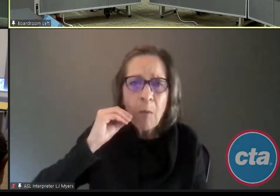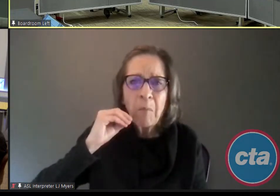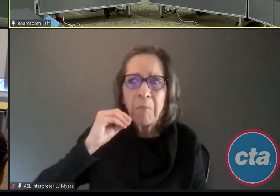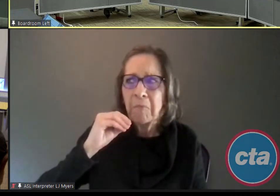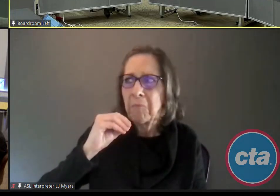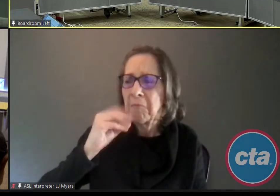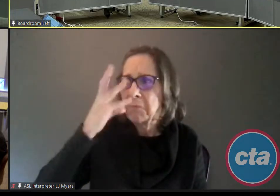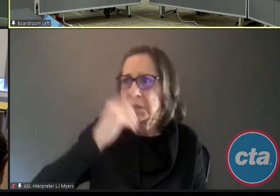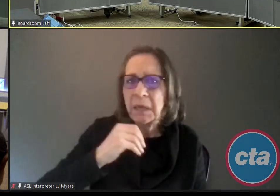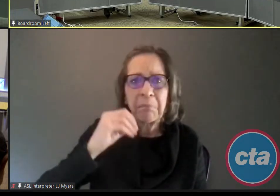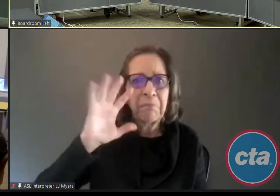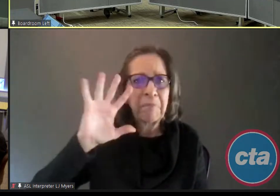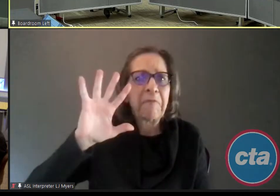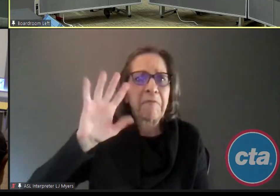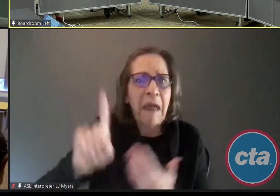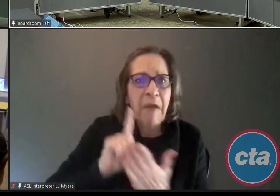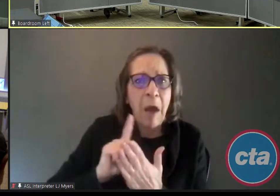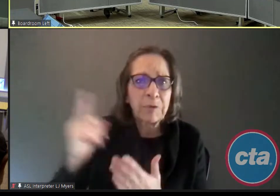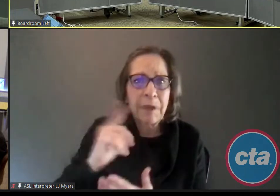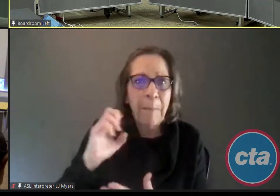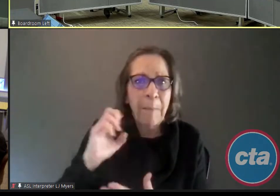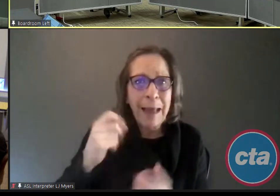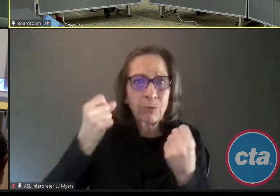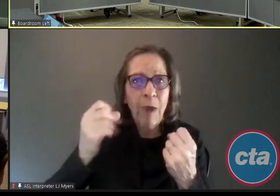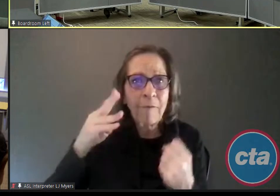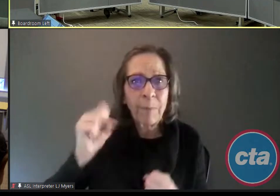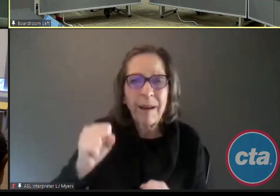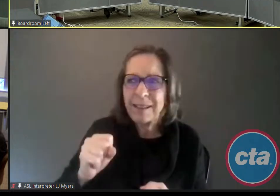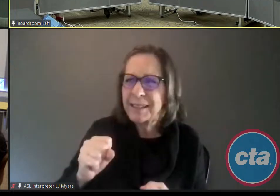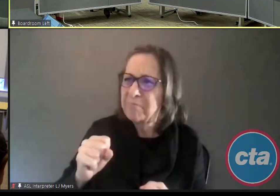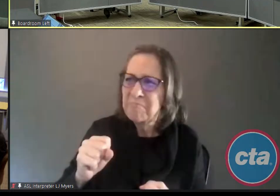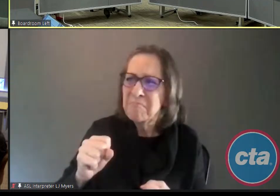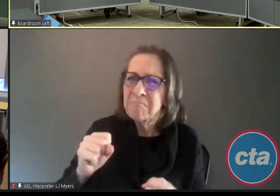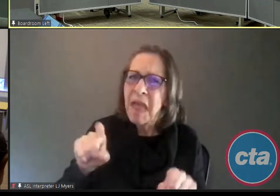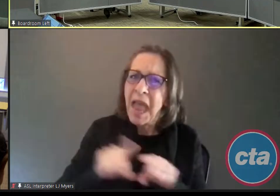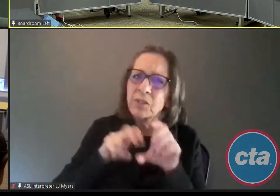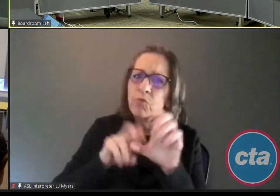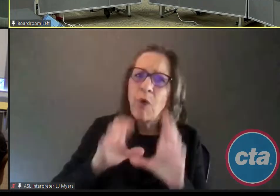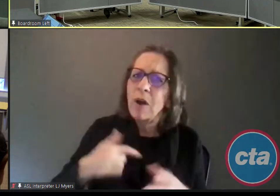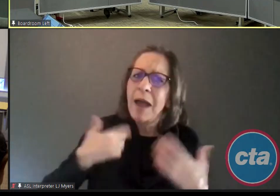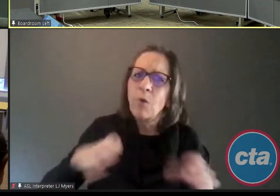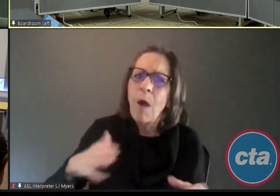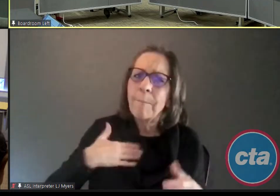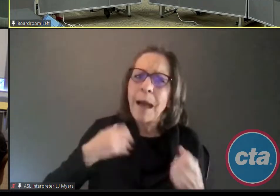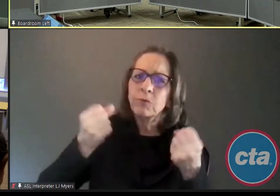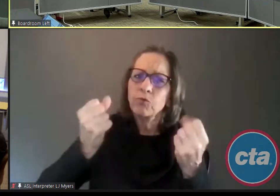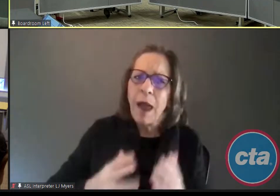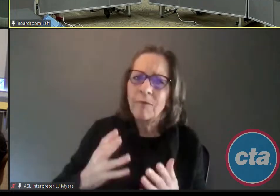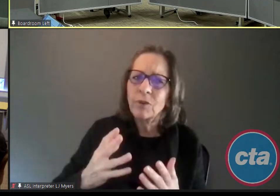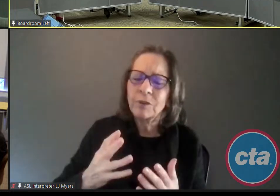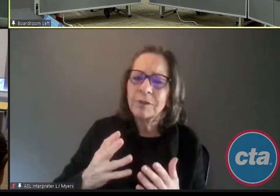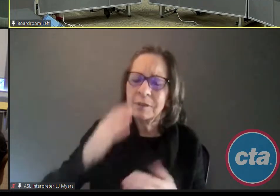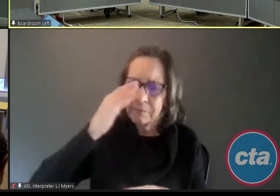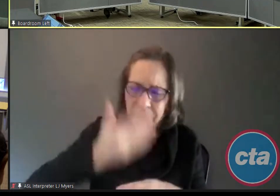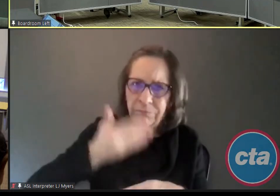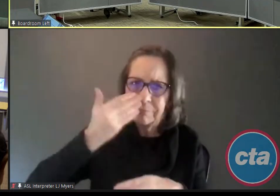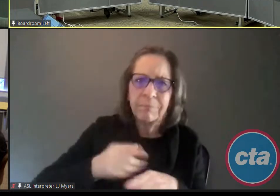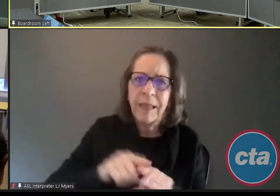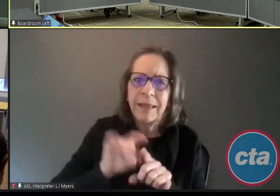hours of sleep, and then they have to drive a bus again. I mean, as a rider, I don't really want the drivers in that